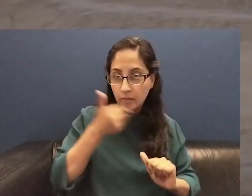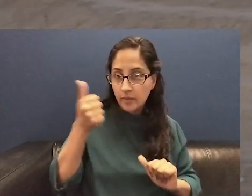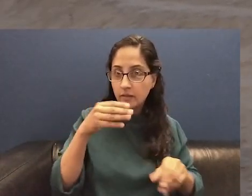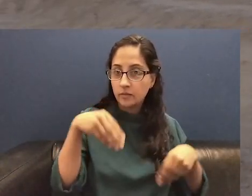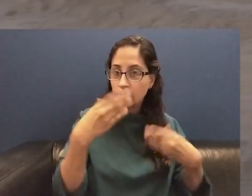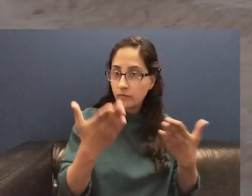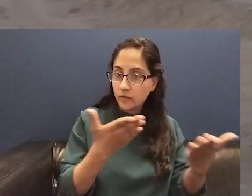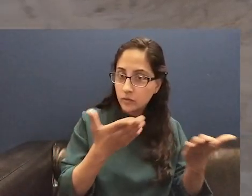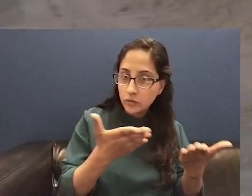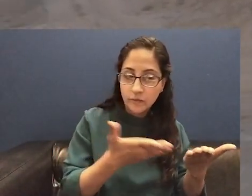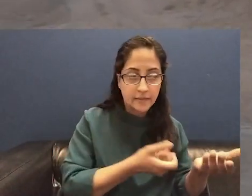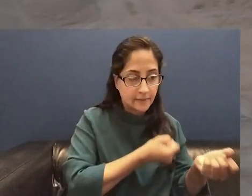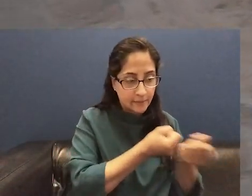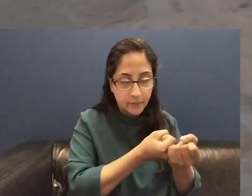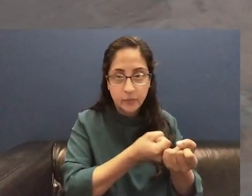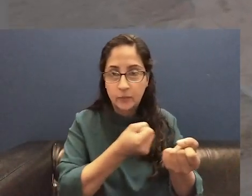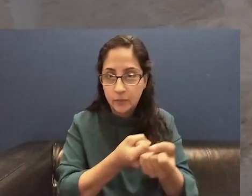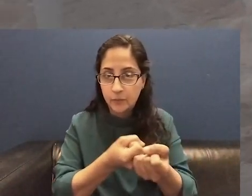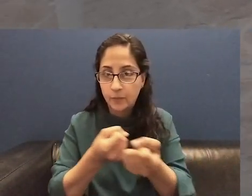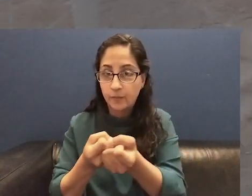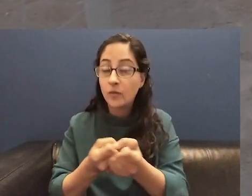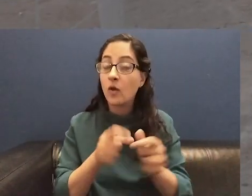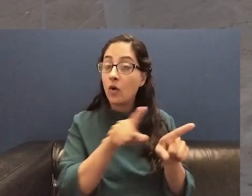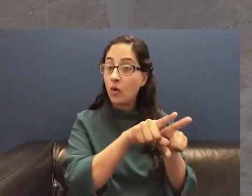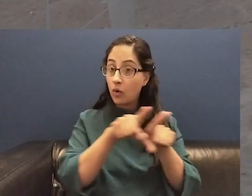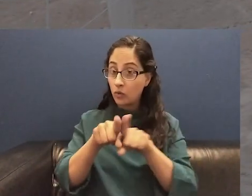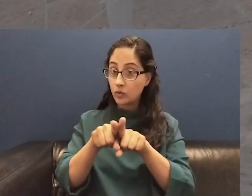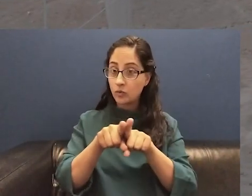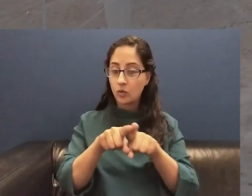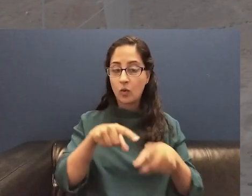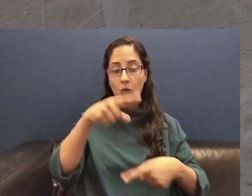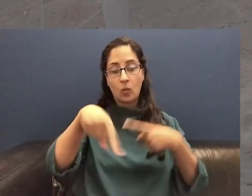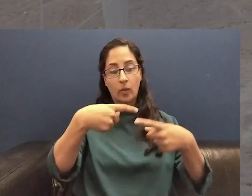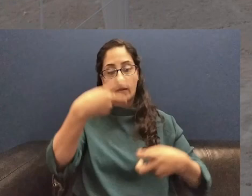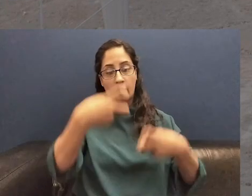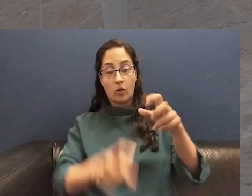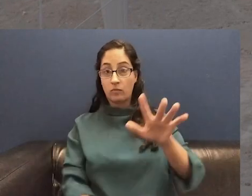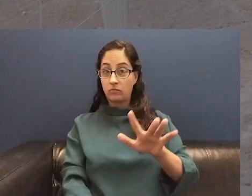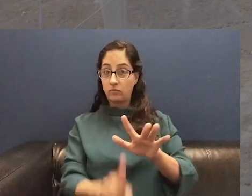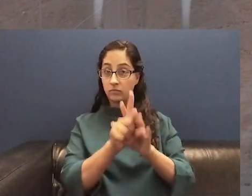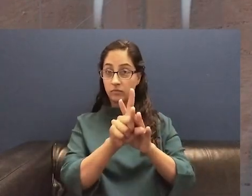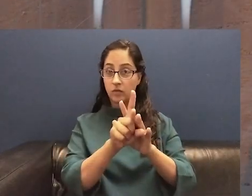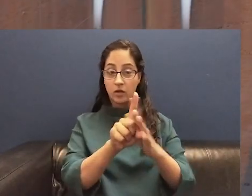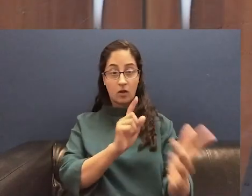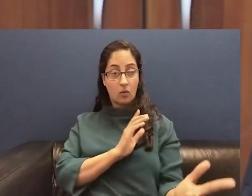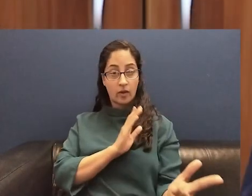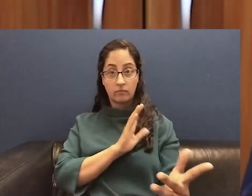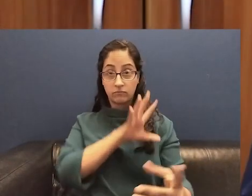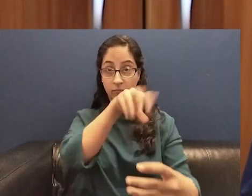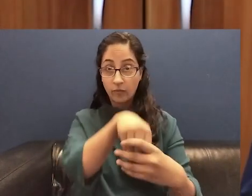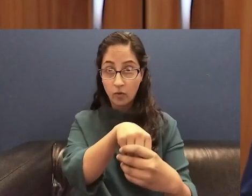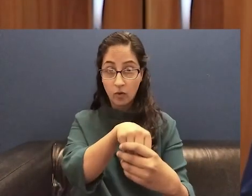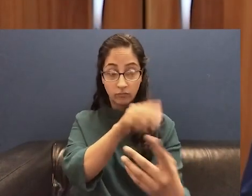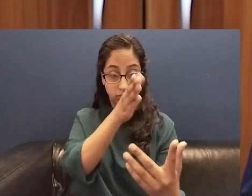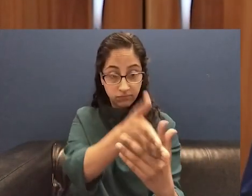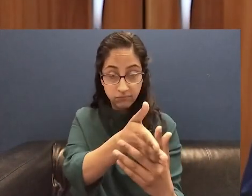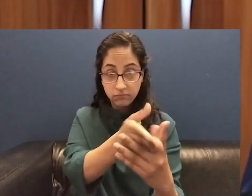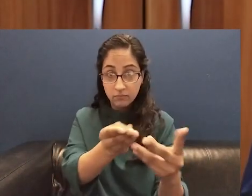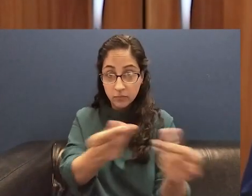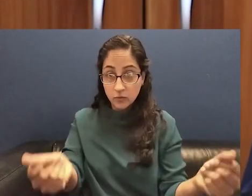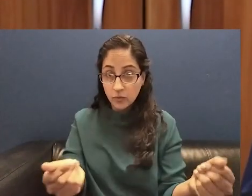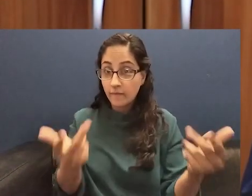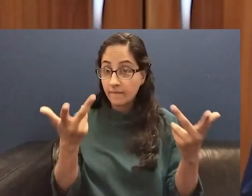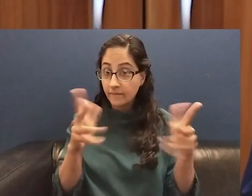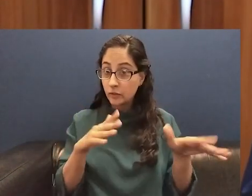short-term activities is not the only solution. We want to make sure that we address the root causes. We want to